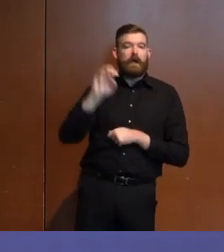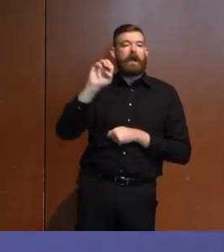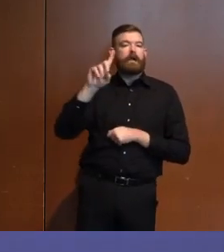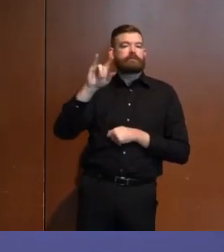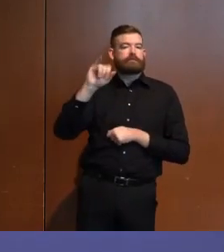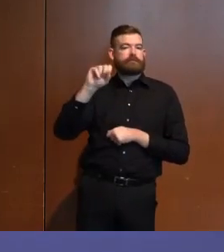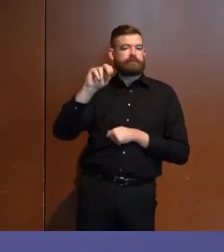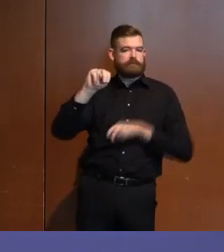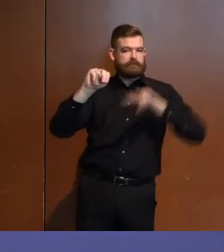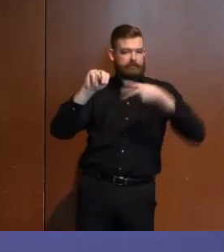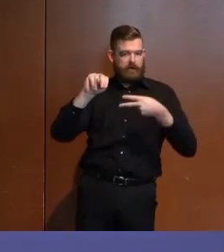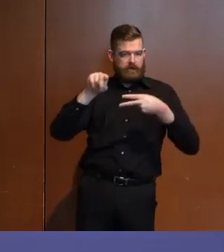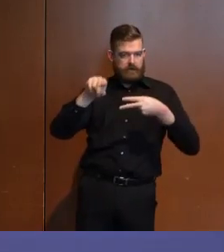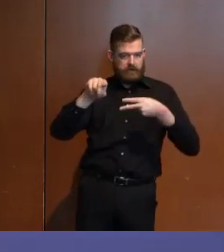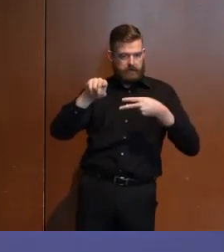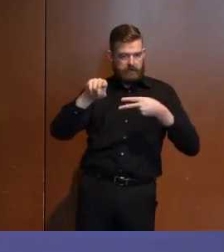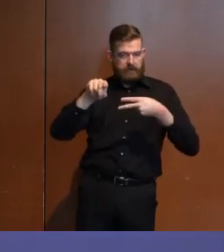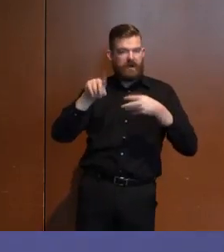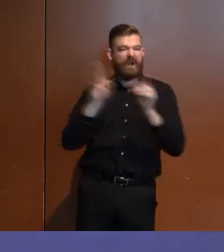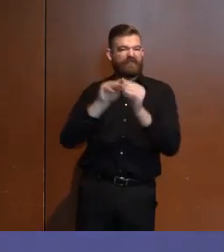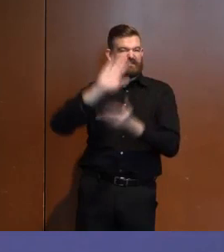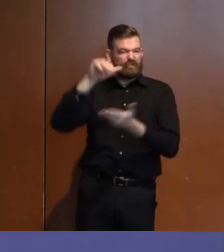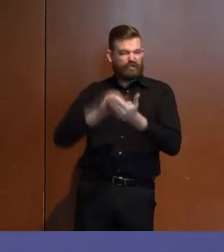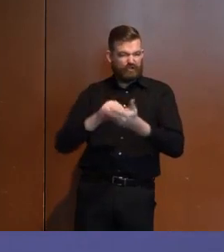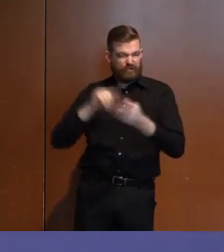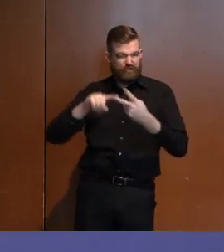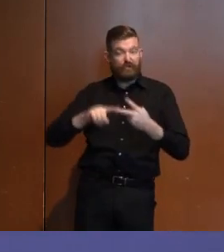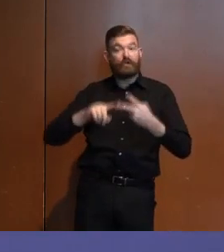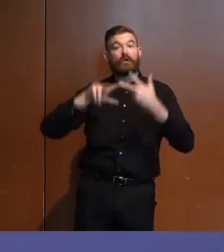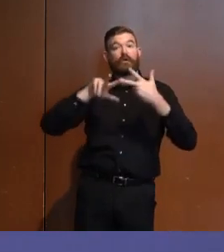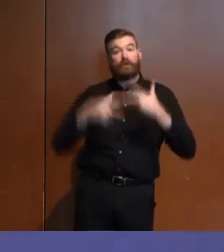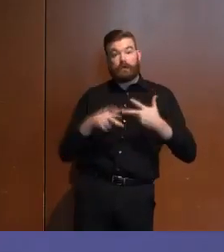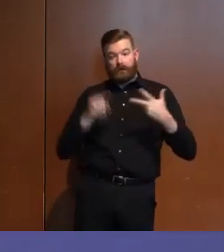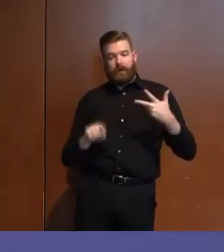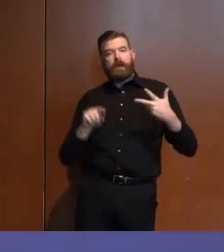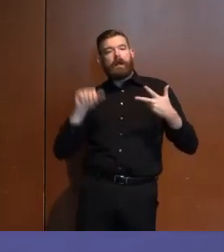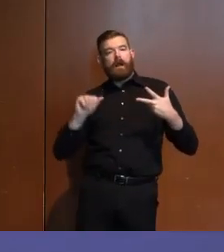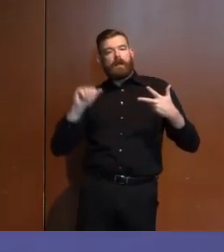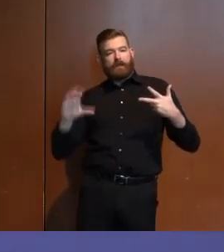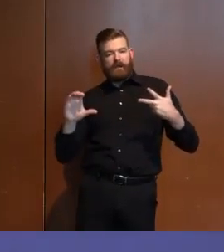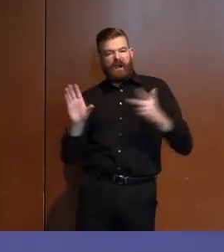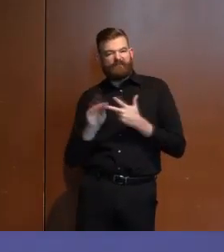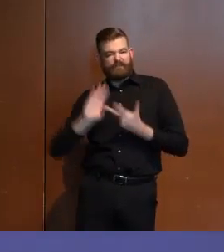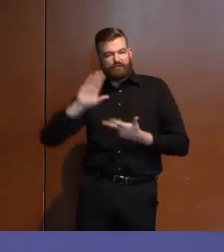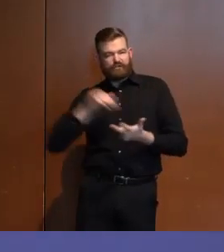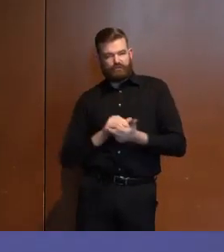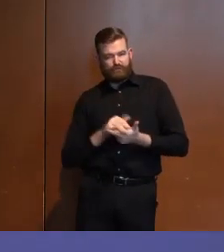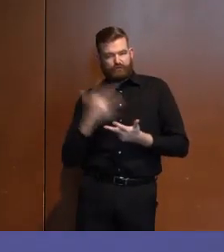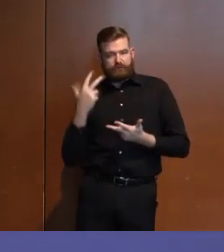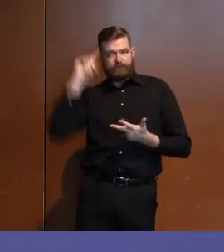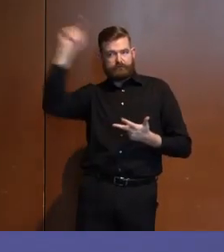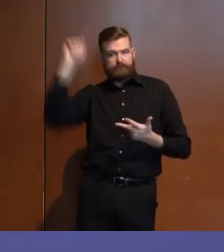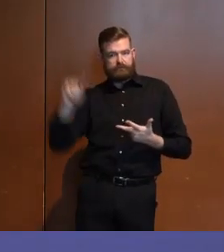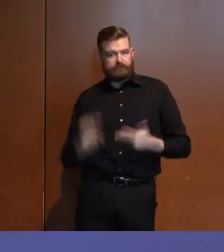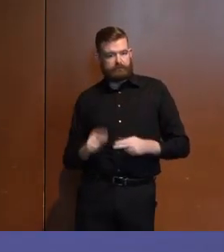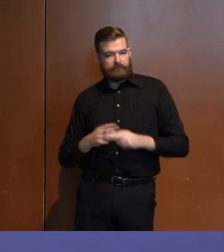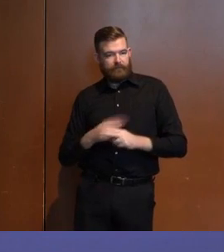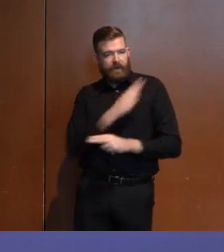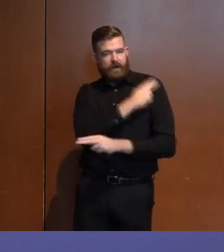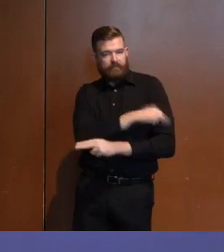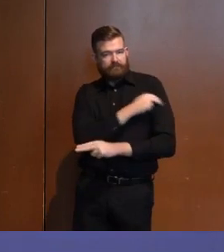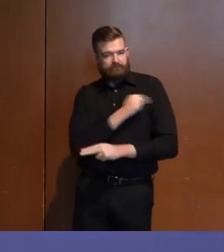City Convention Center. And in terms of the beds and the totals and all of this, Pat and Judy